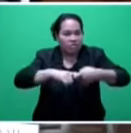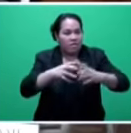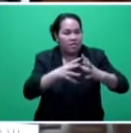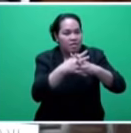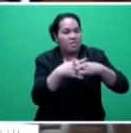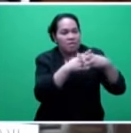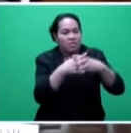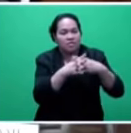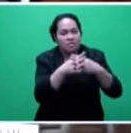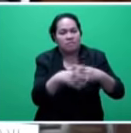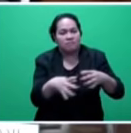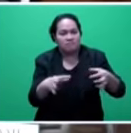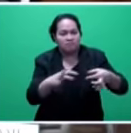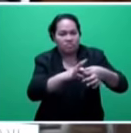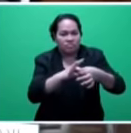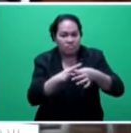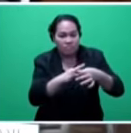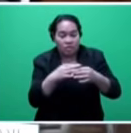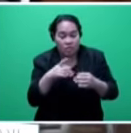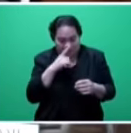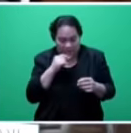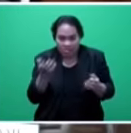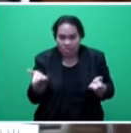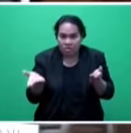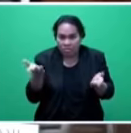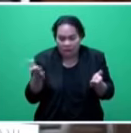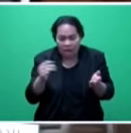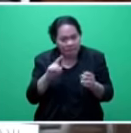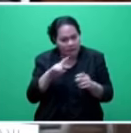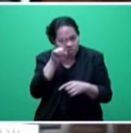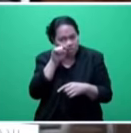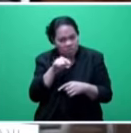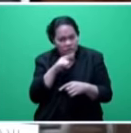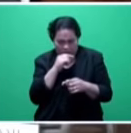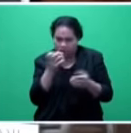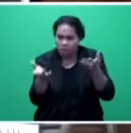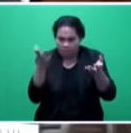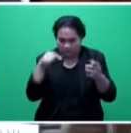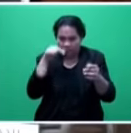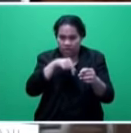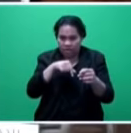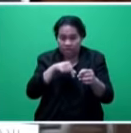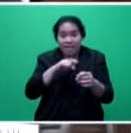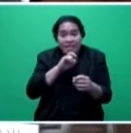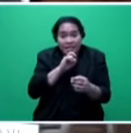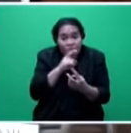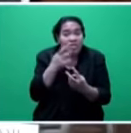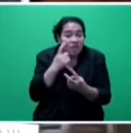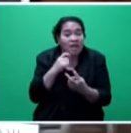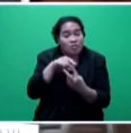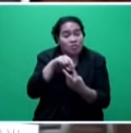with Asia. We do have a comparison. Do we have a comparison there? Even if we do choose to